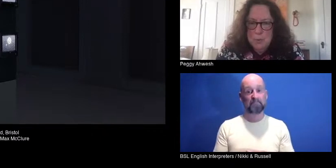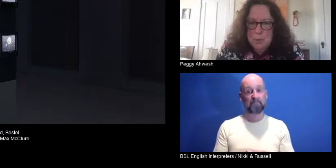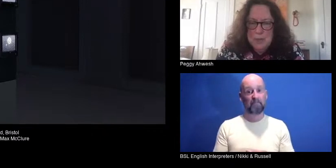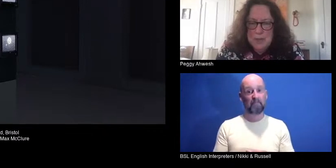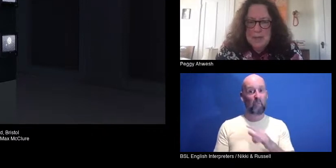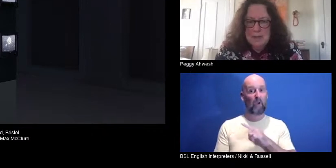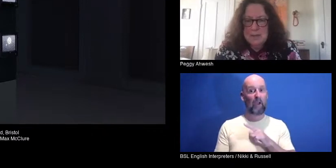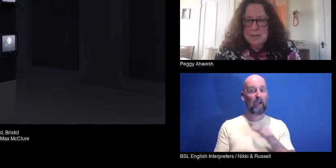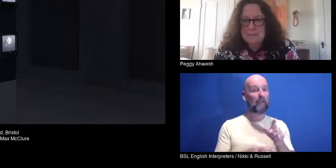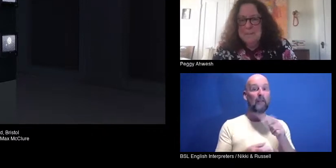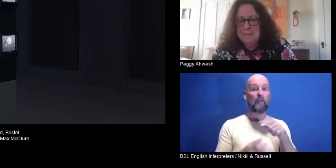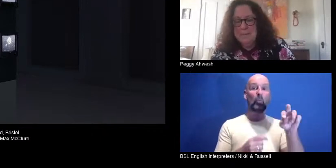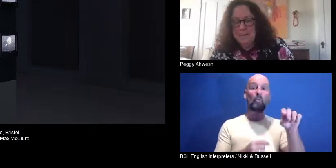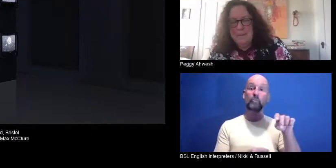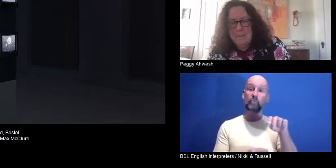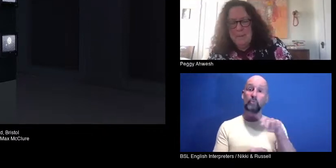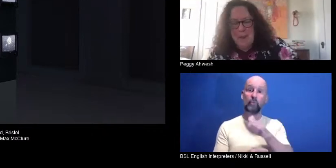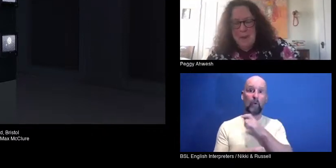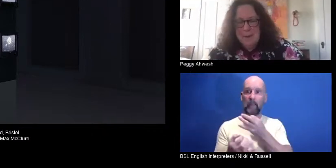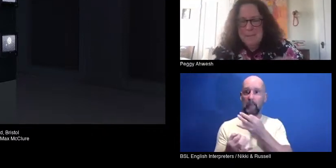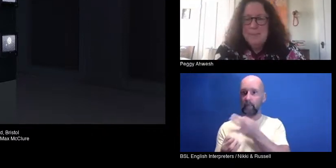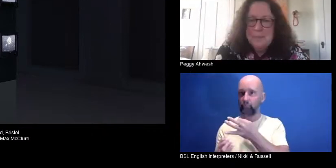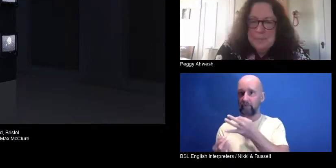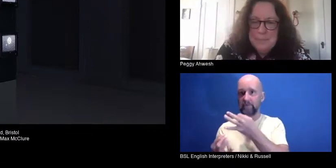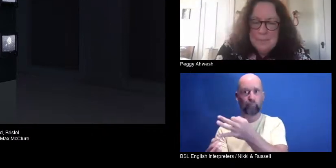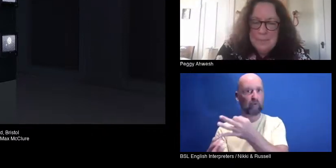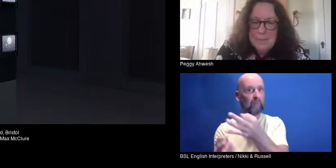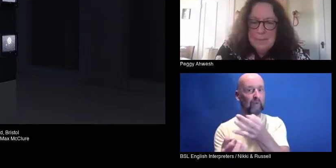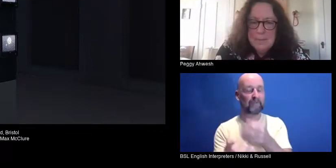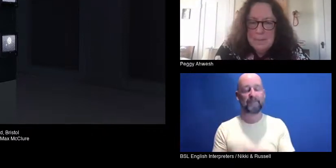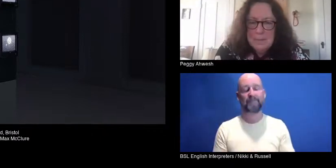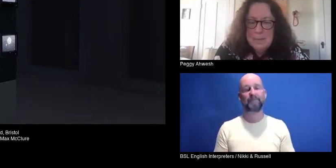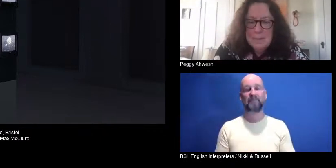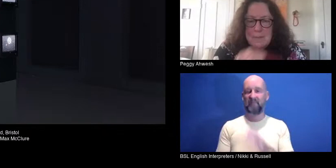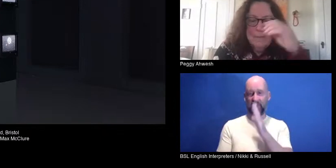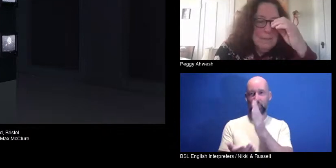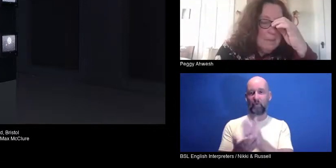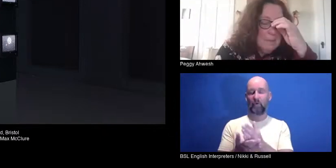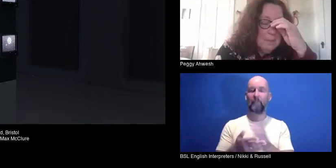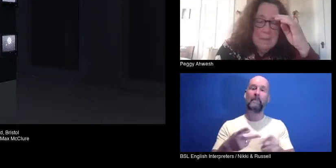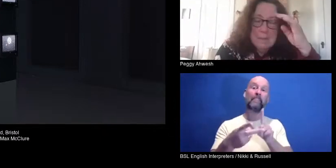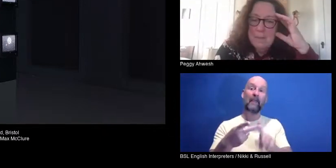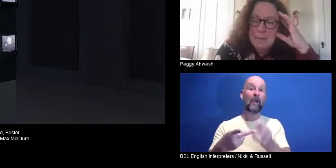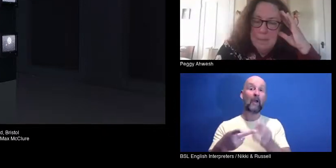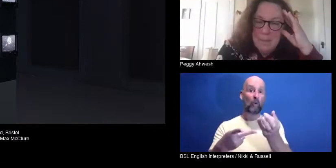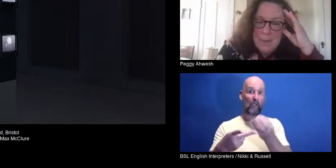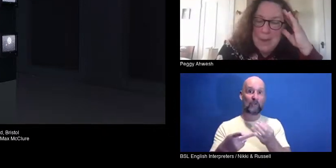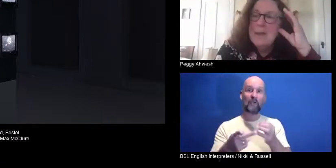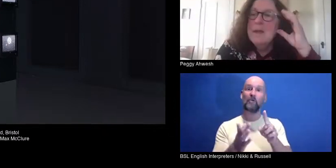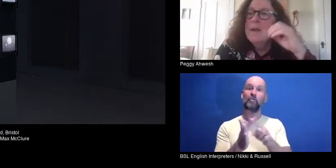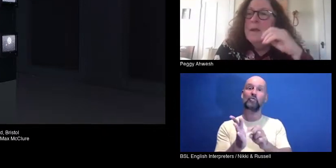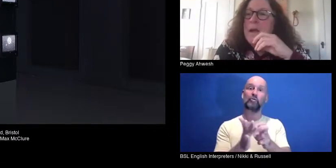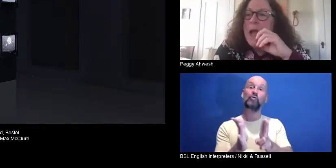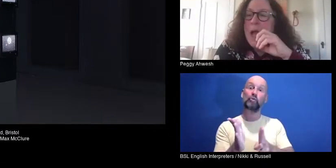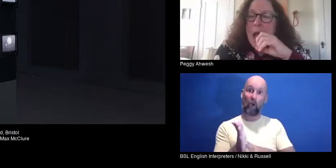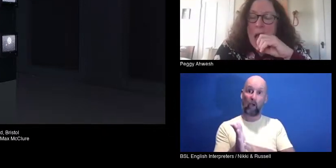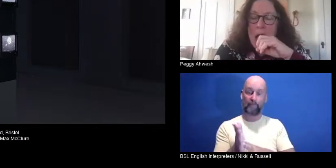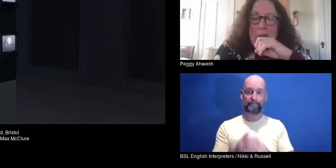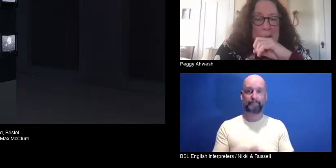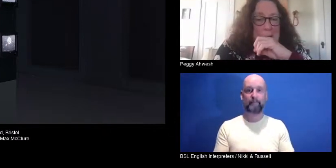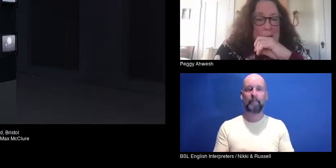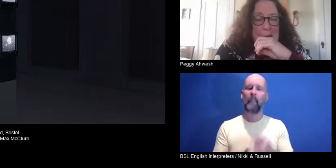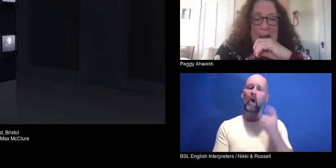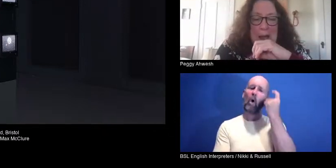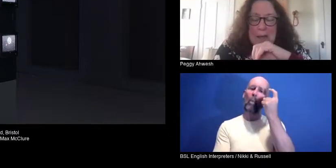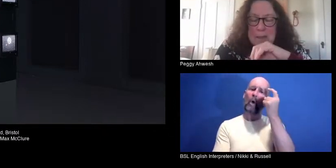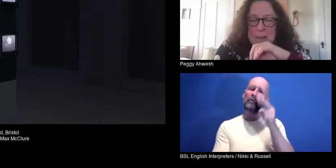interest pulls you around to space. For sure. Another question from John, wondering if you